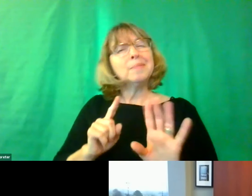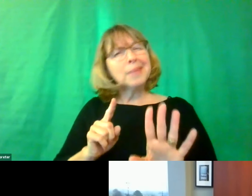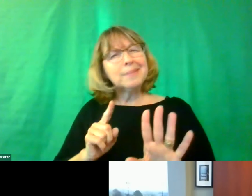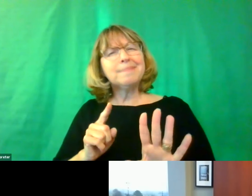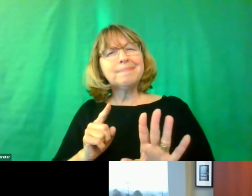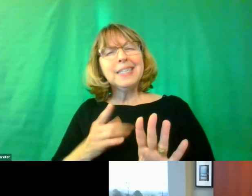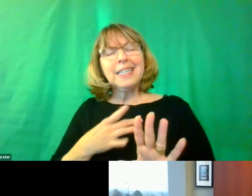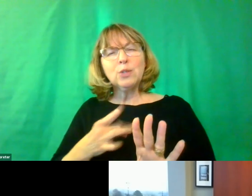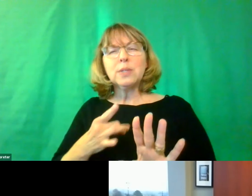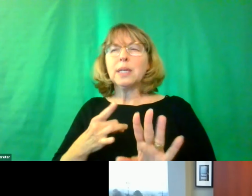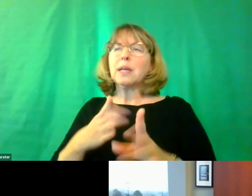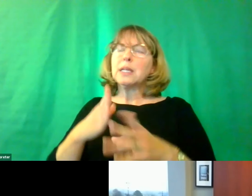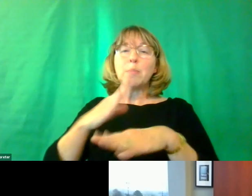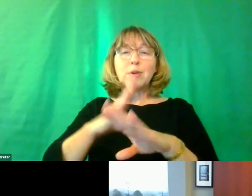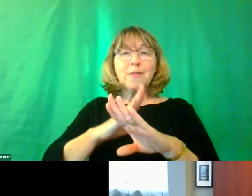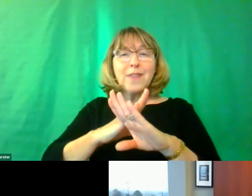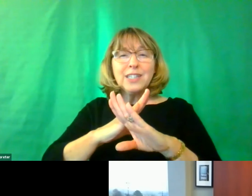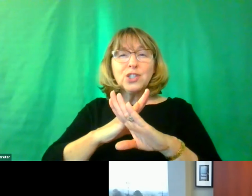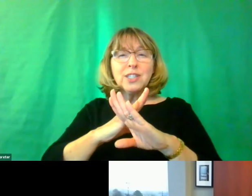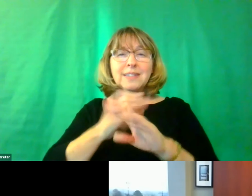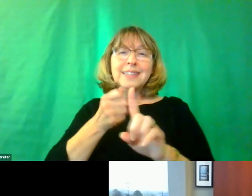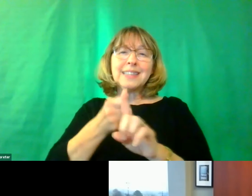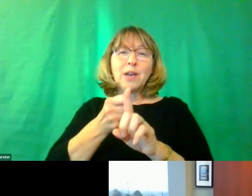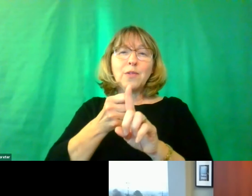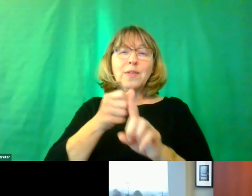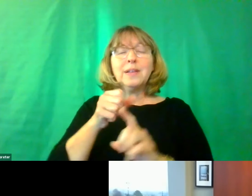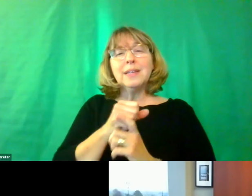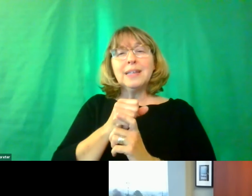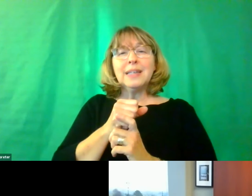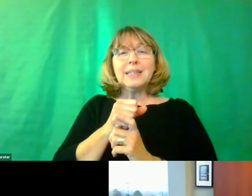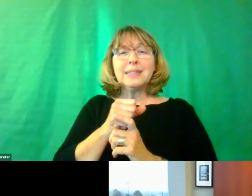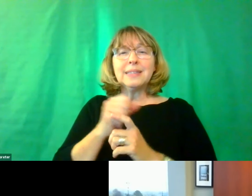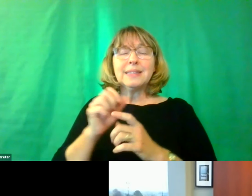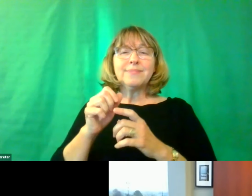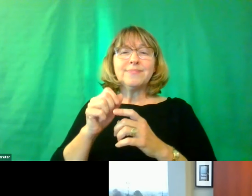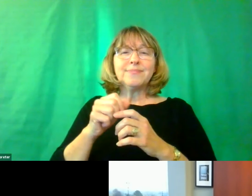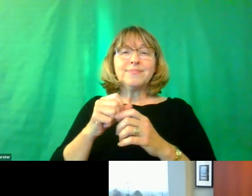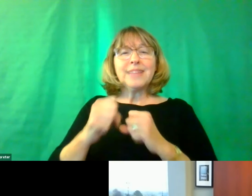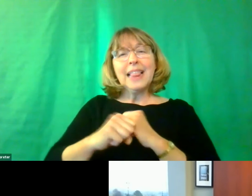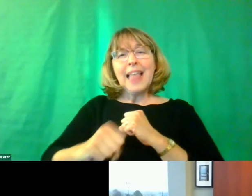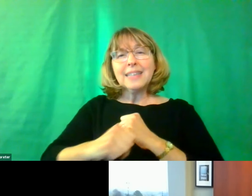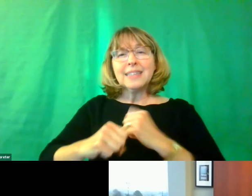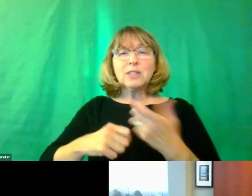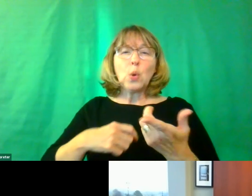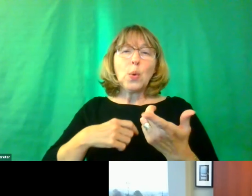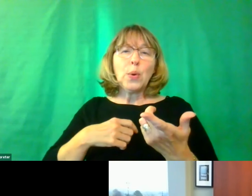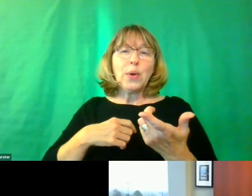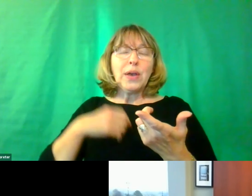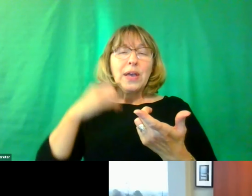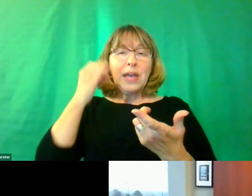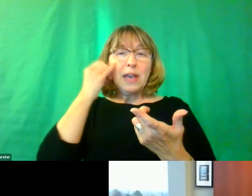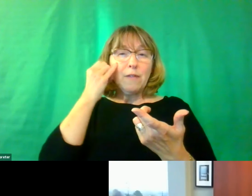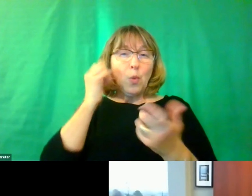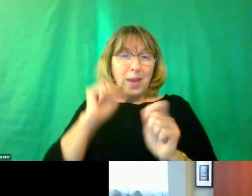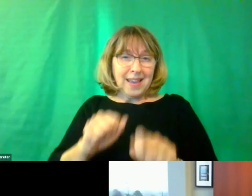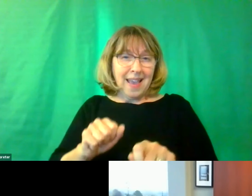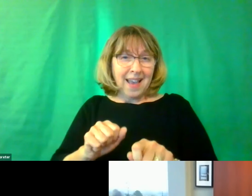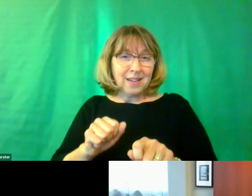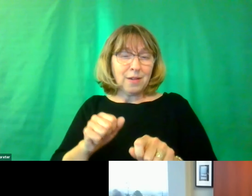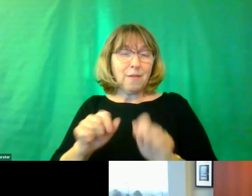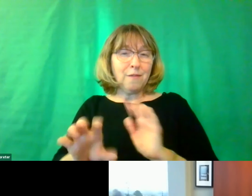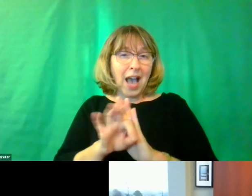the brain is plastic, and if we could devise behavioral interventions that could undo some of the